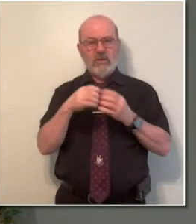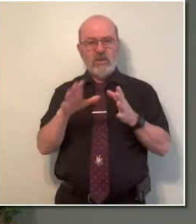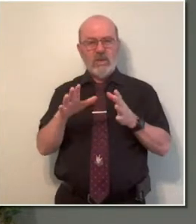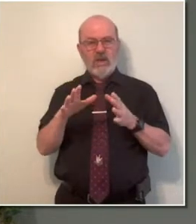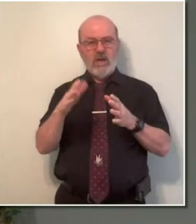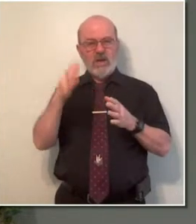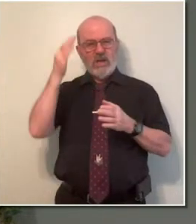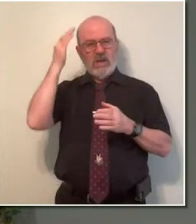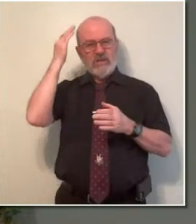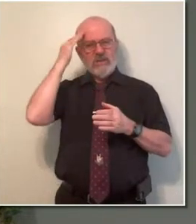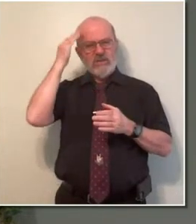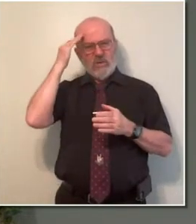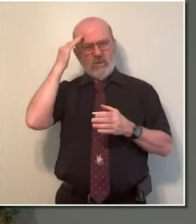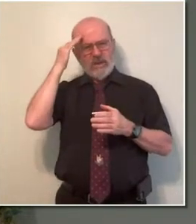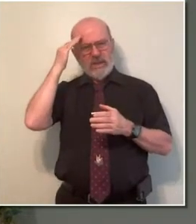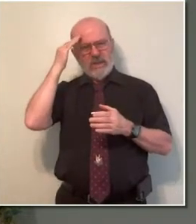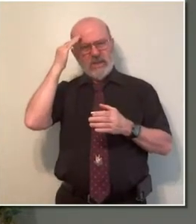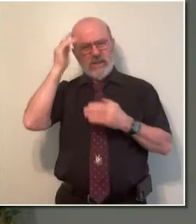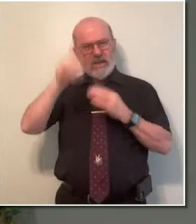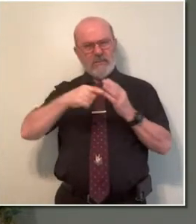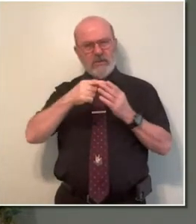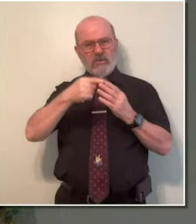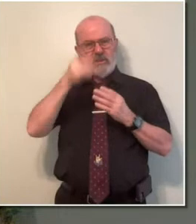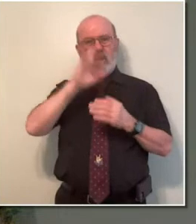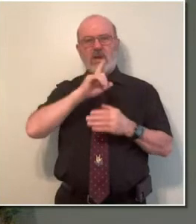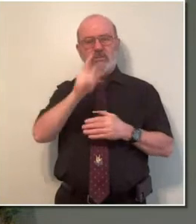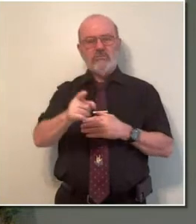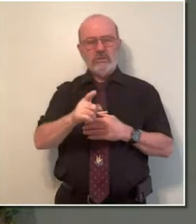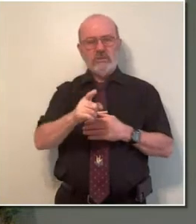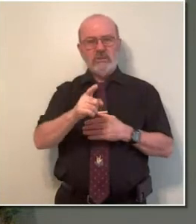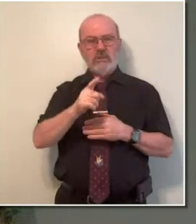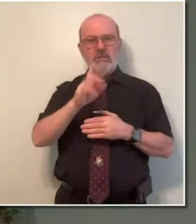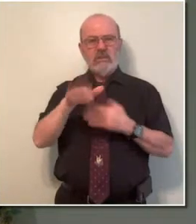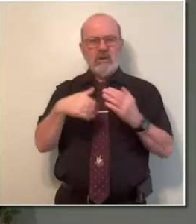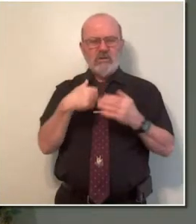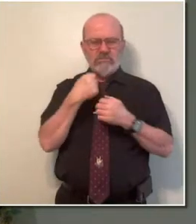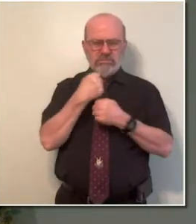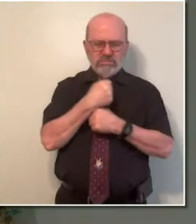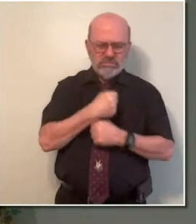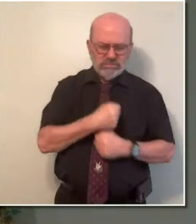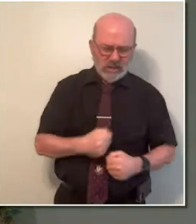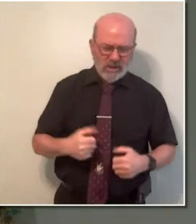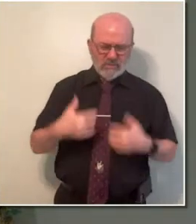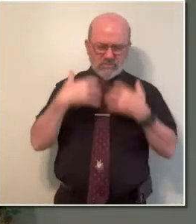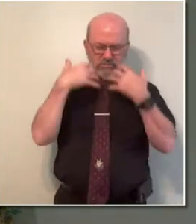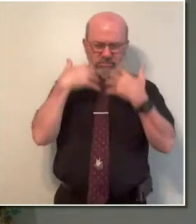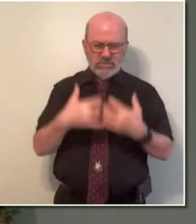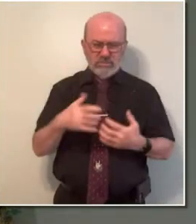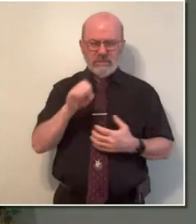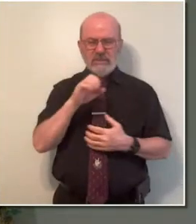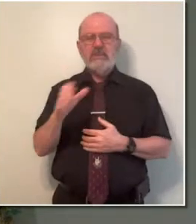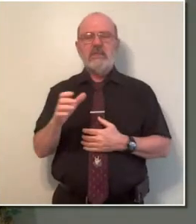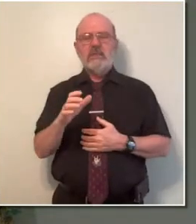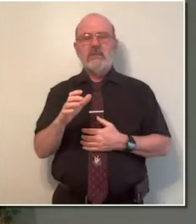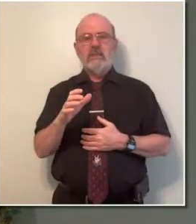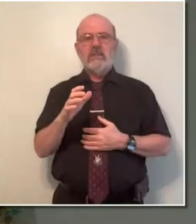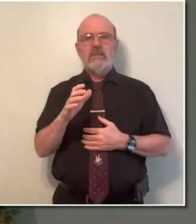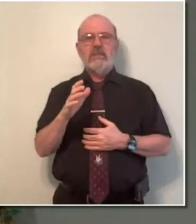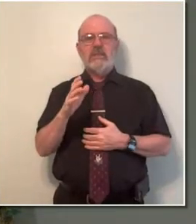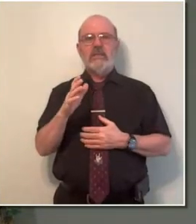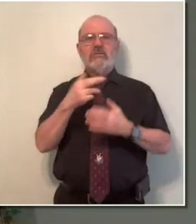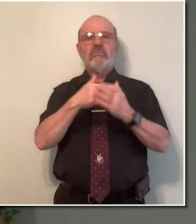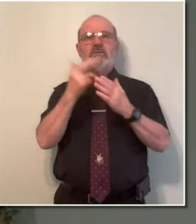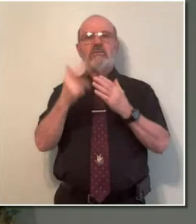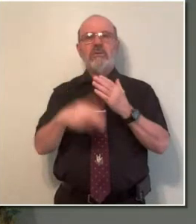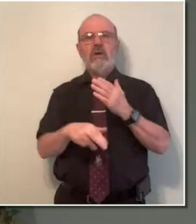existence of God. All the sob and agony, if you will, of Ecclesiastes is the outcome of